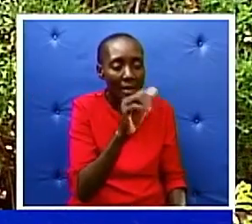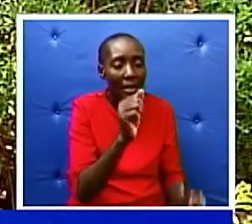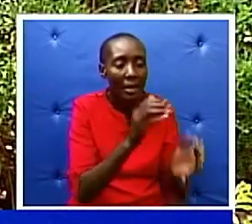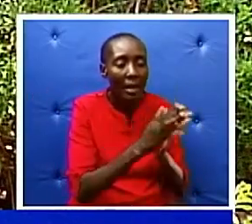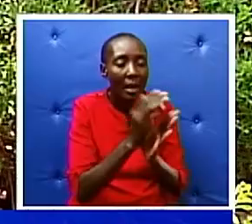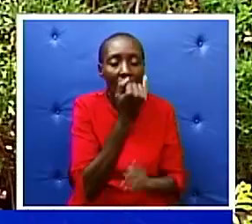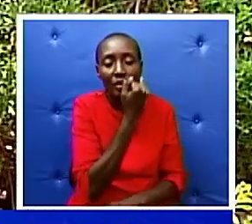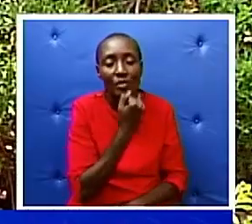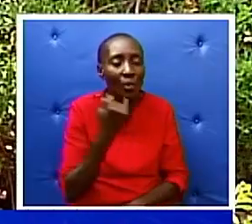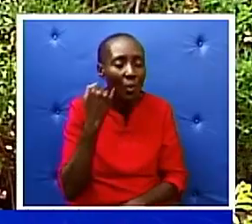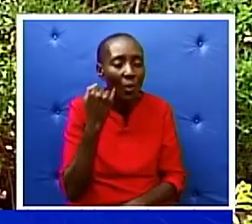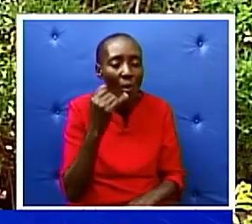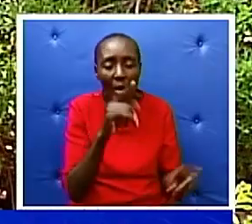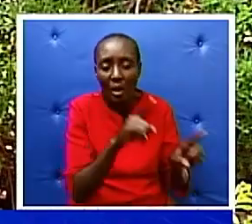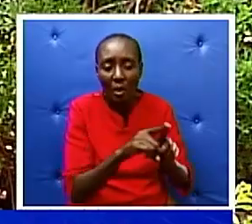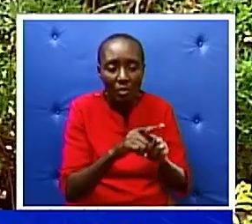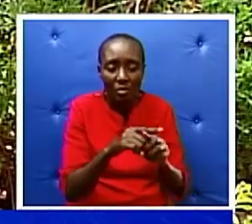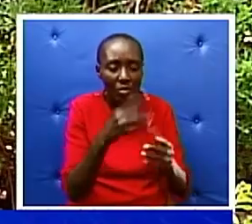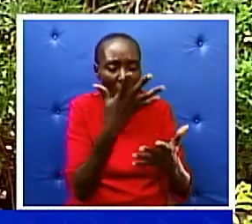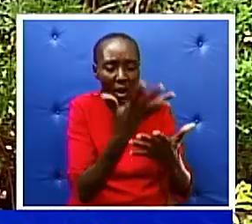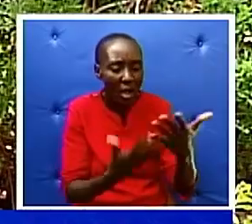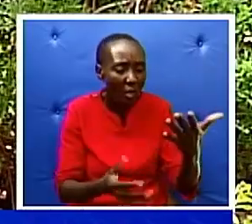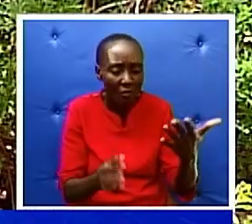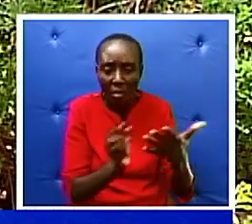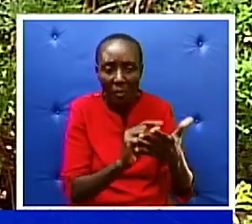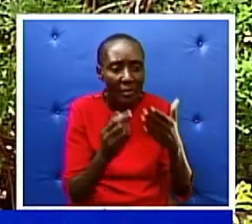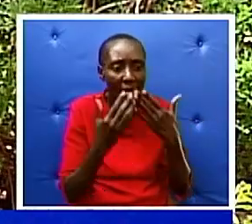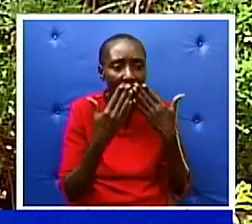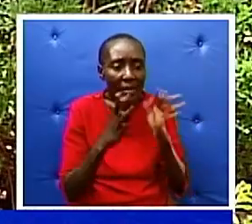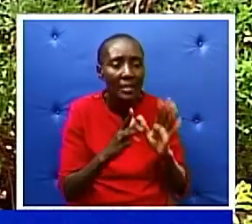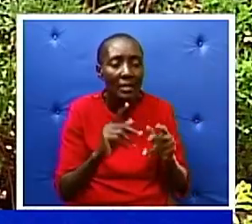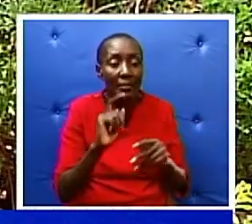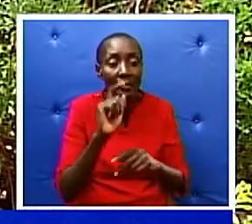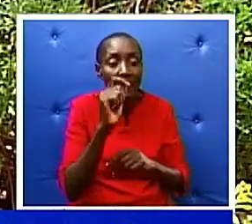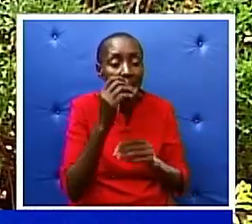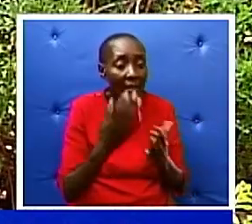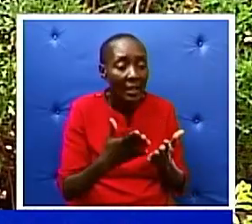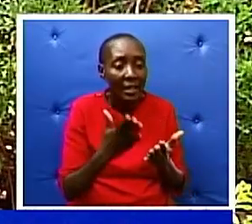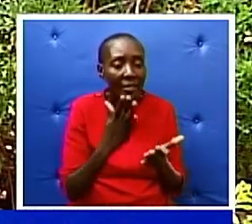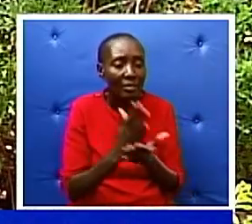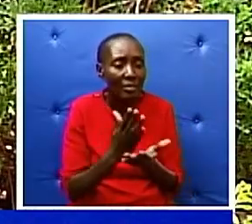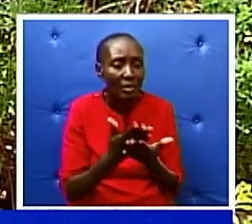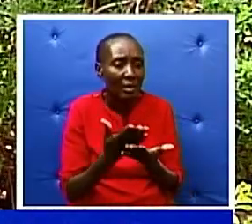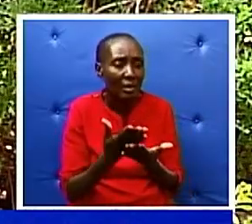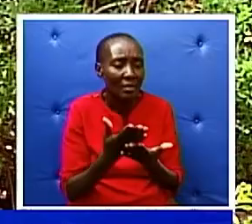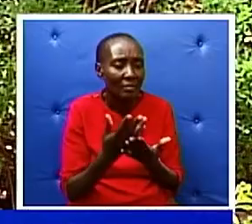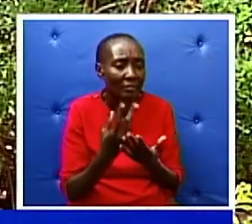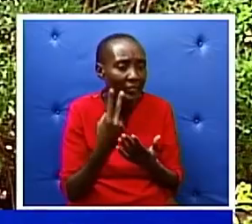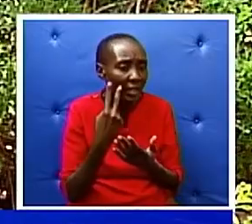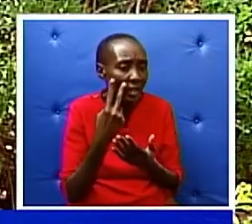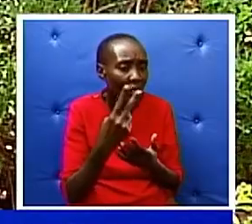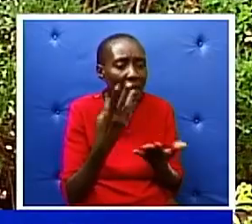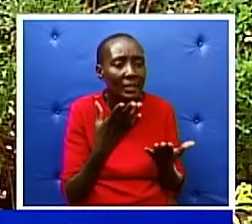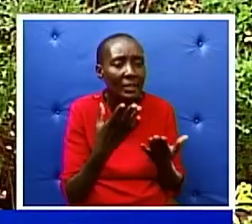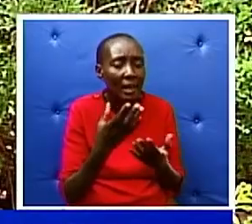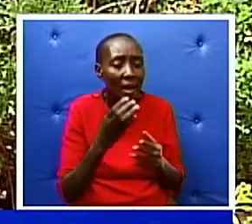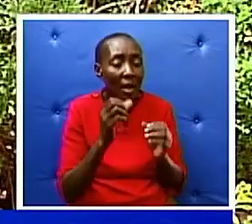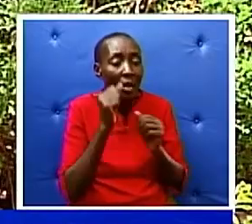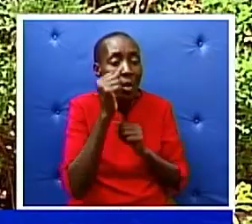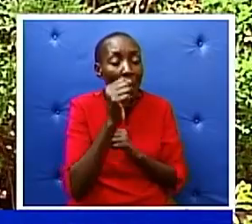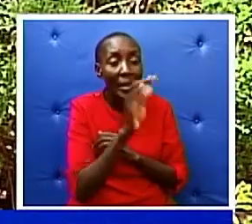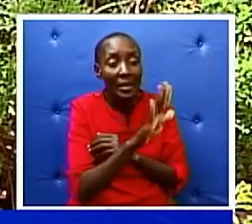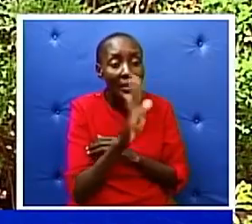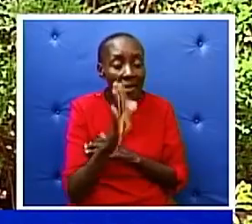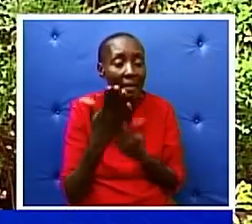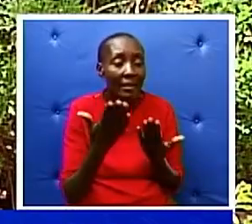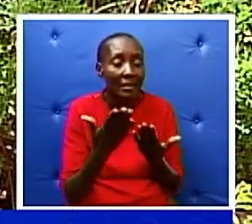just Kenyans, and they're following their processes at their own party. Unfortunately, I'm not a member of ODM, so I